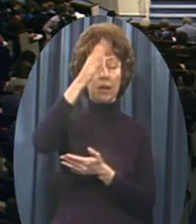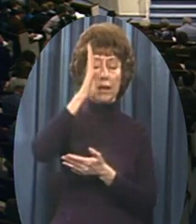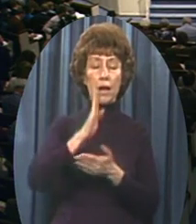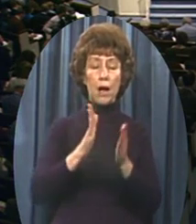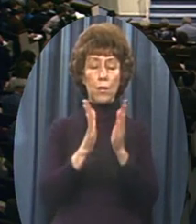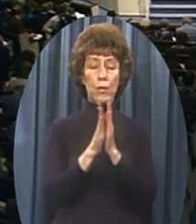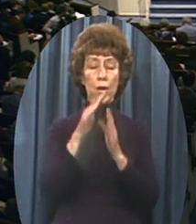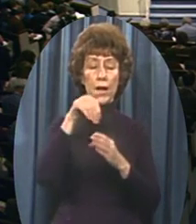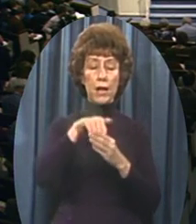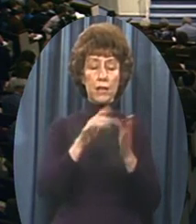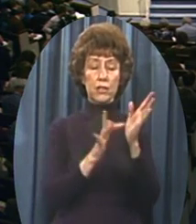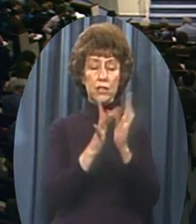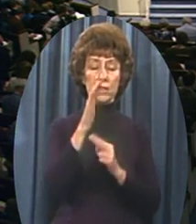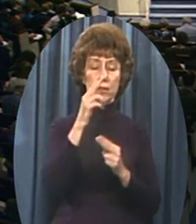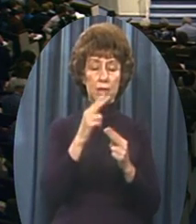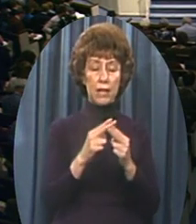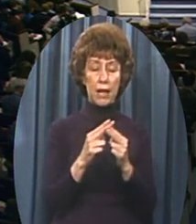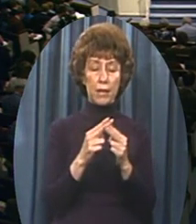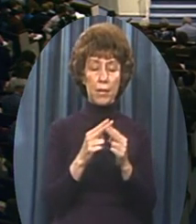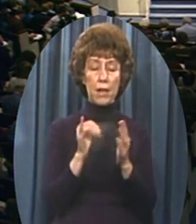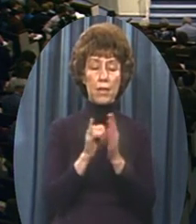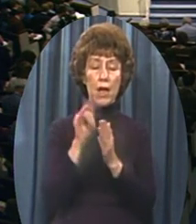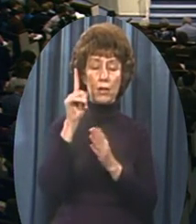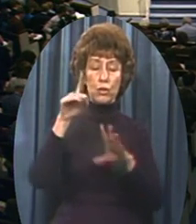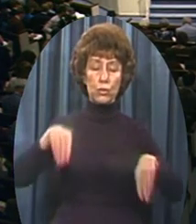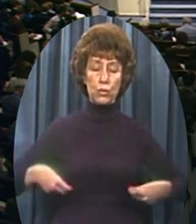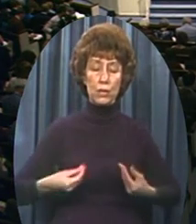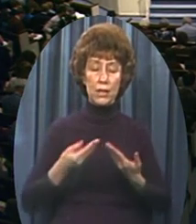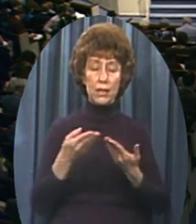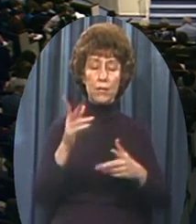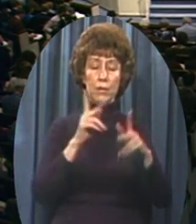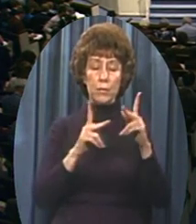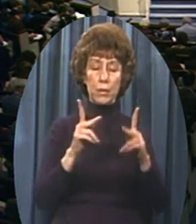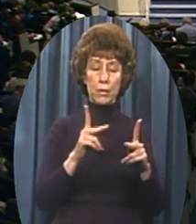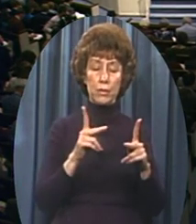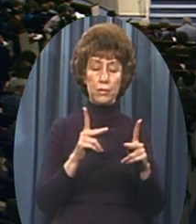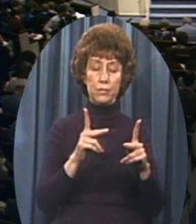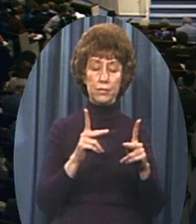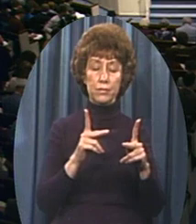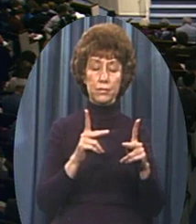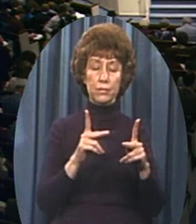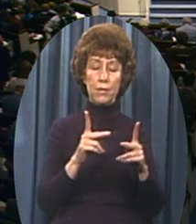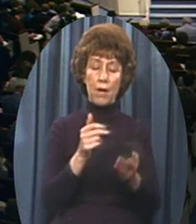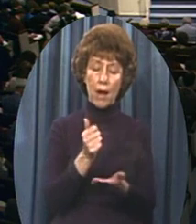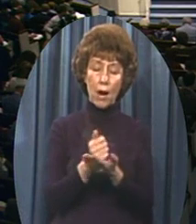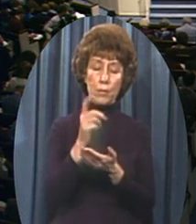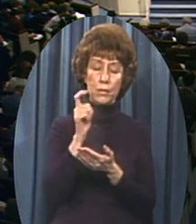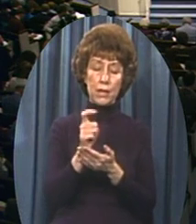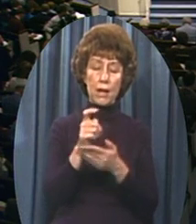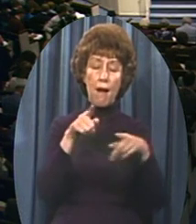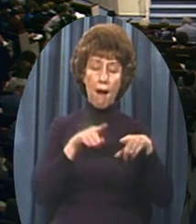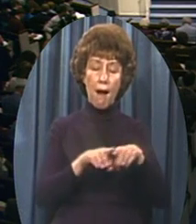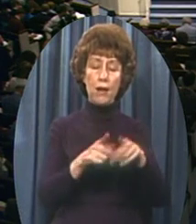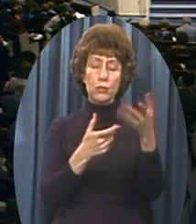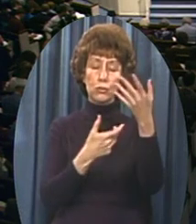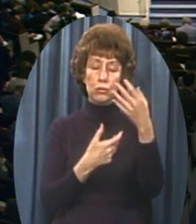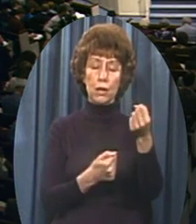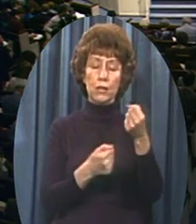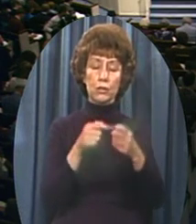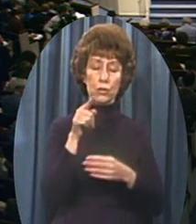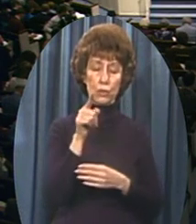pray in Jesus' name that you'll give them, as they trust you, the help they need. And help